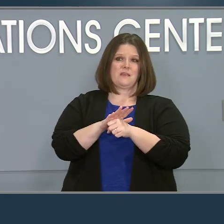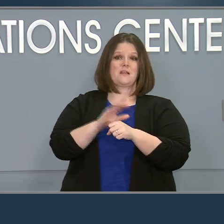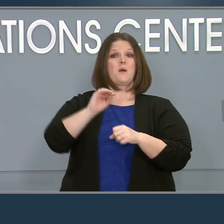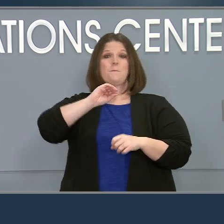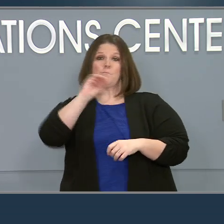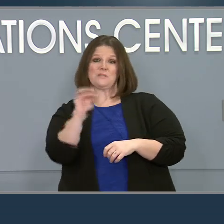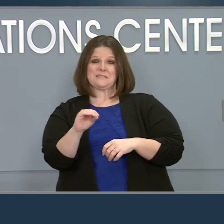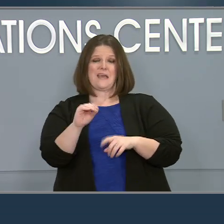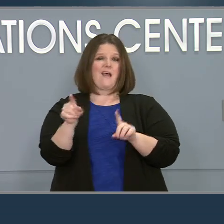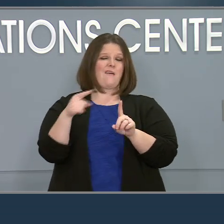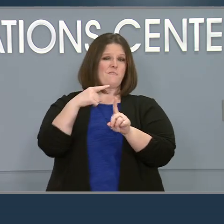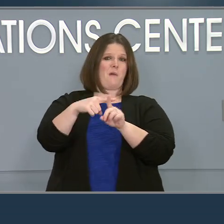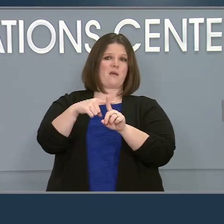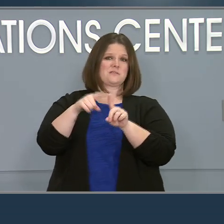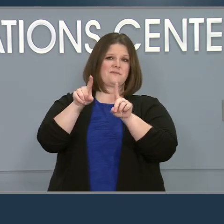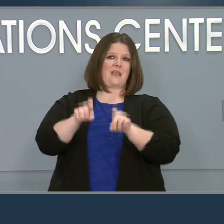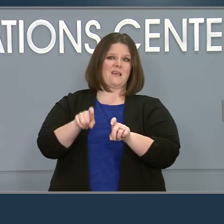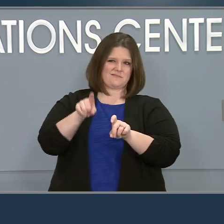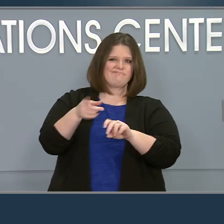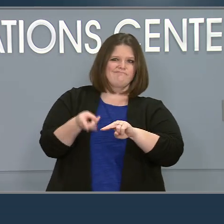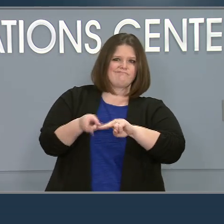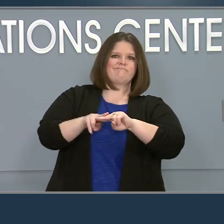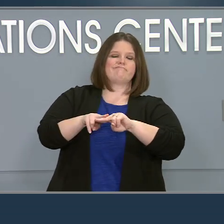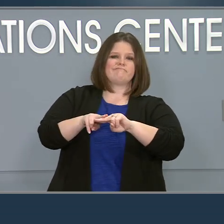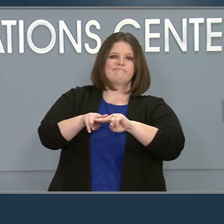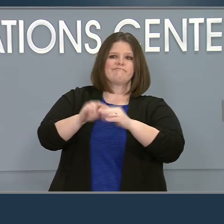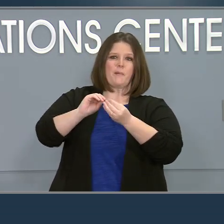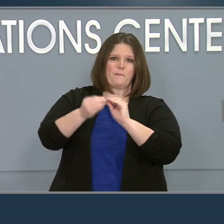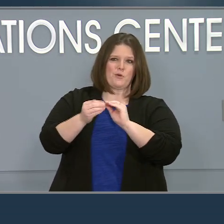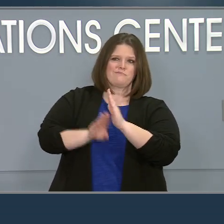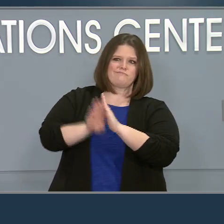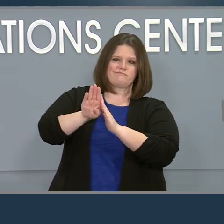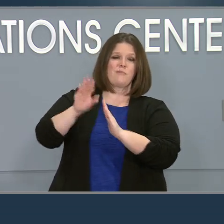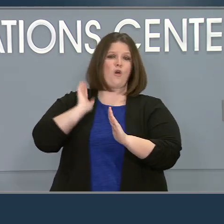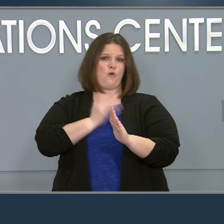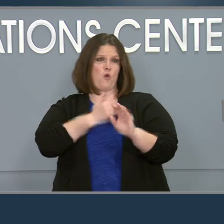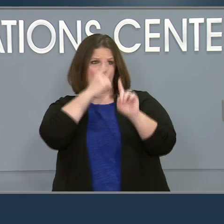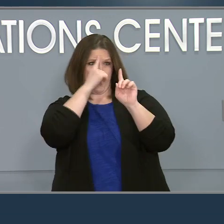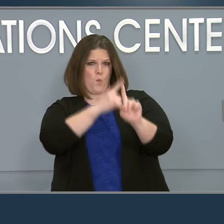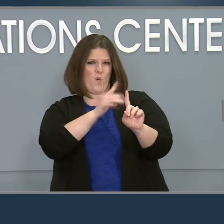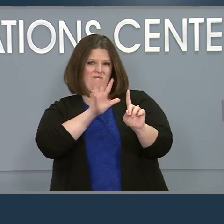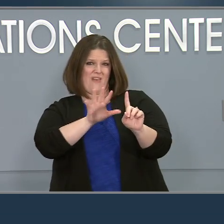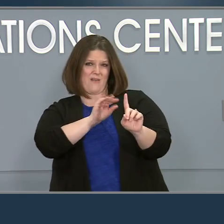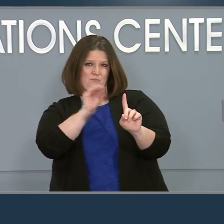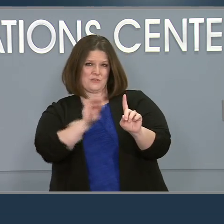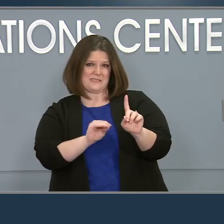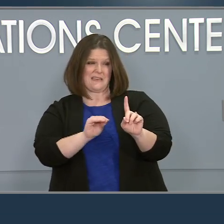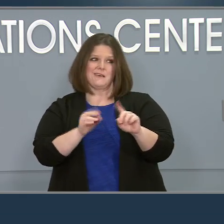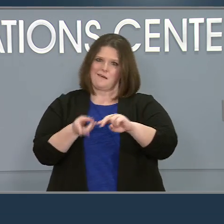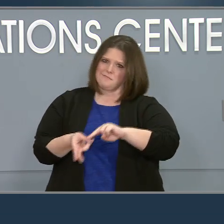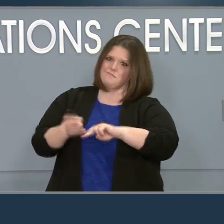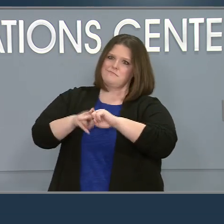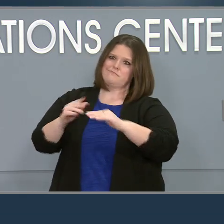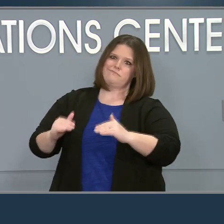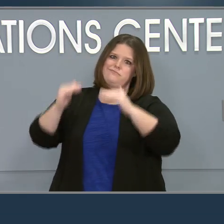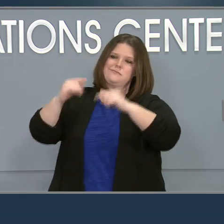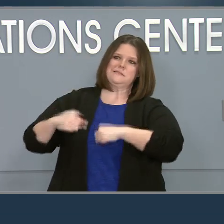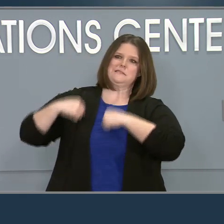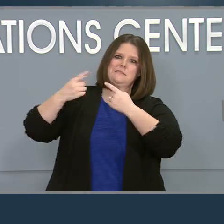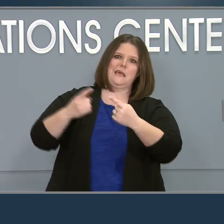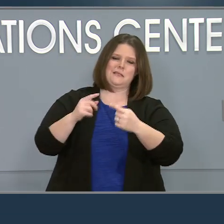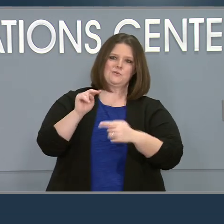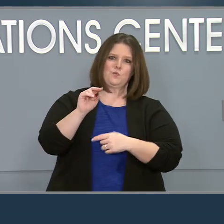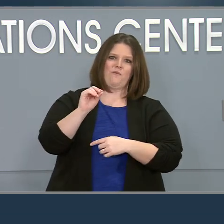has increased and has been above our 5% goal since the last week of November. On our next graph, we look at